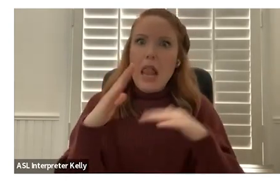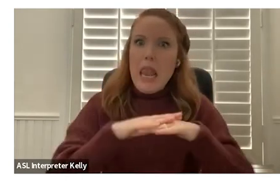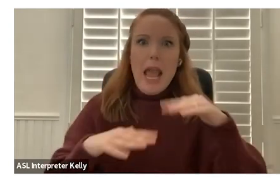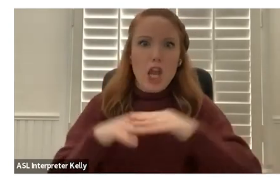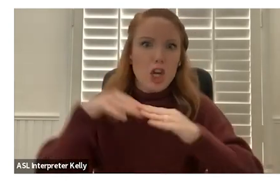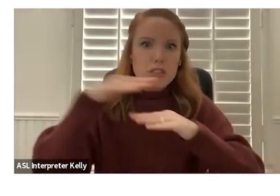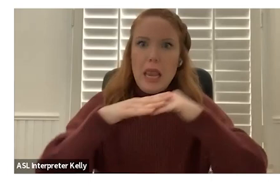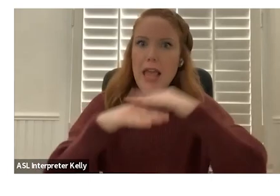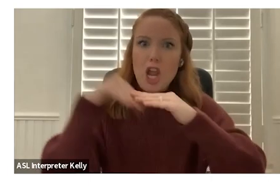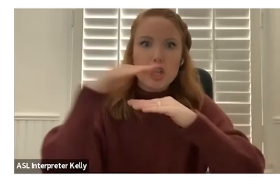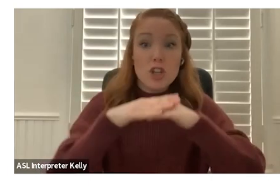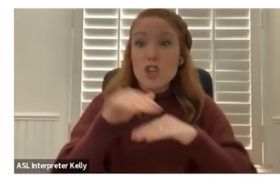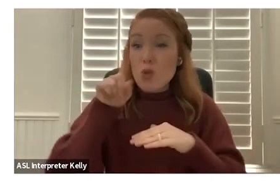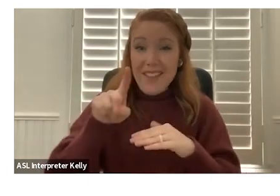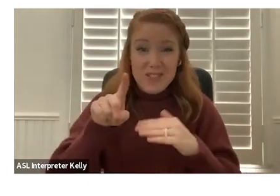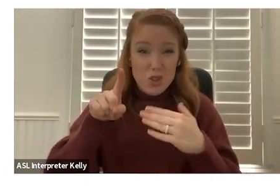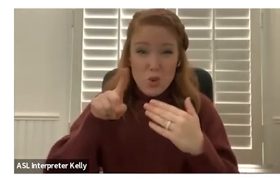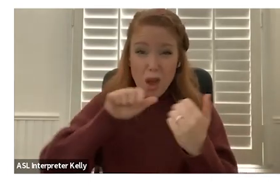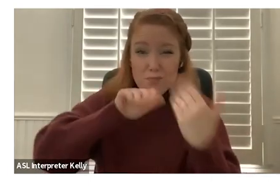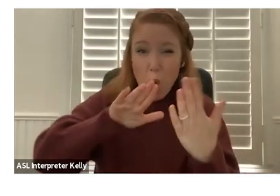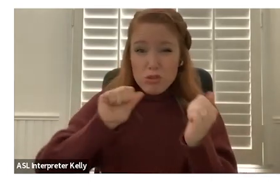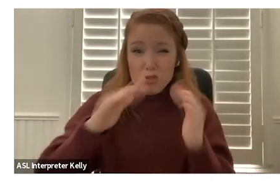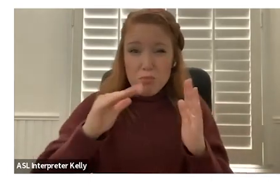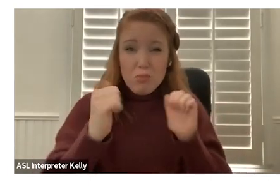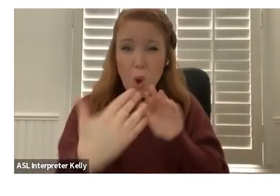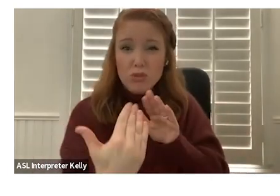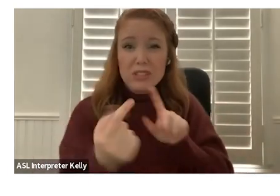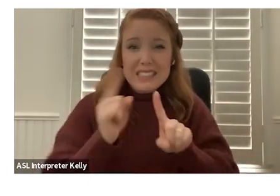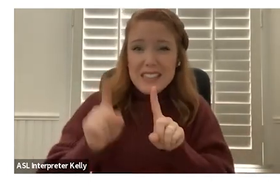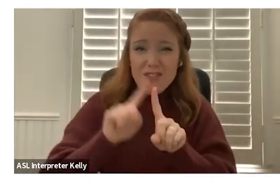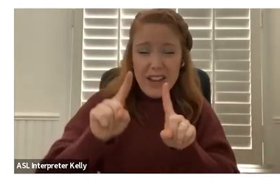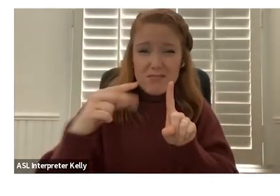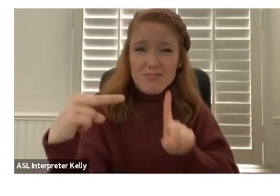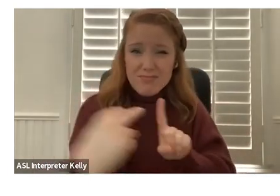waste-led design, major challenges that we have through